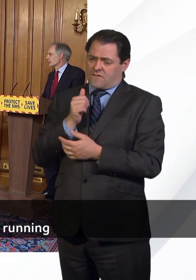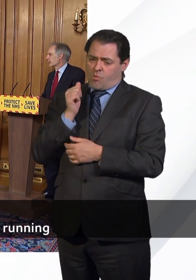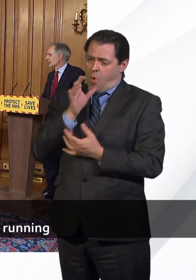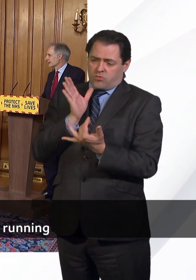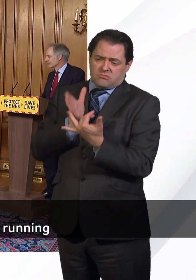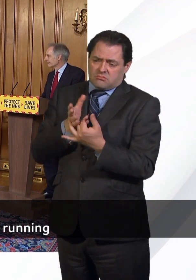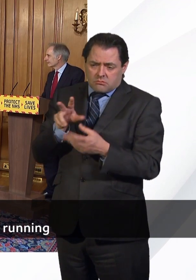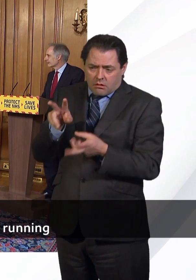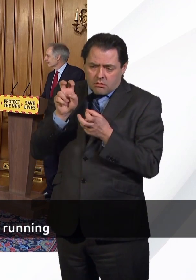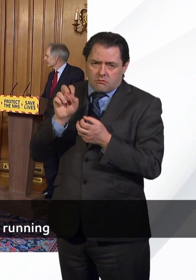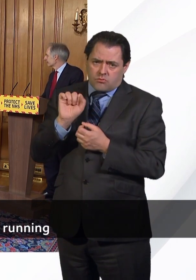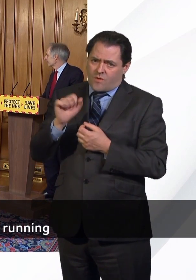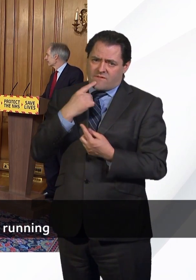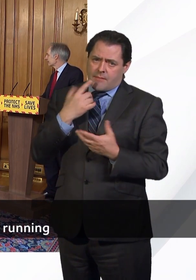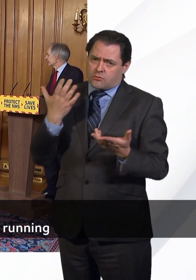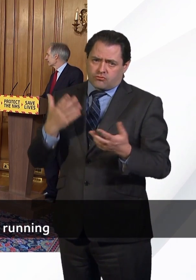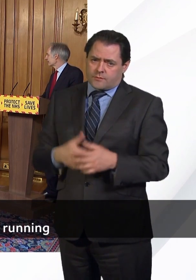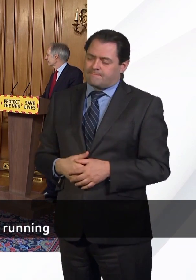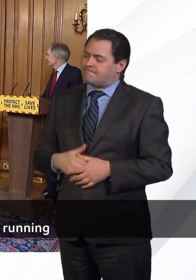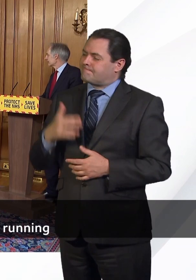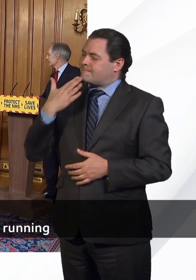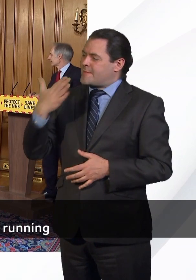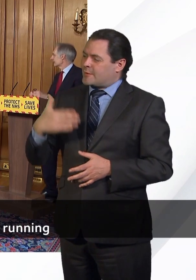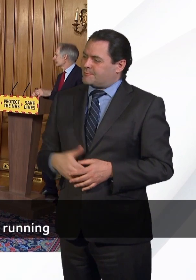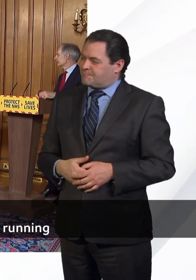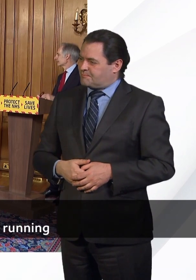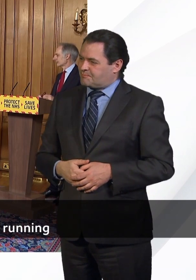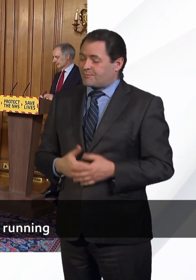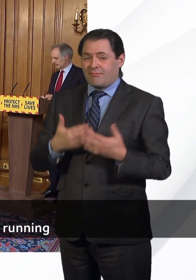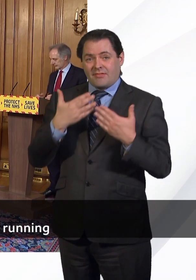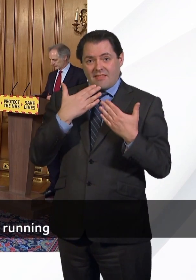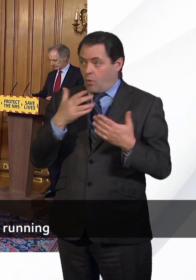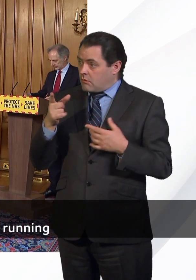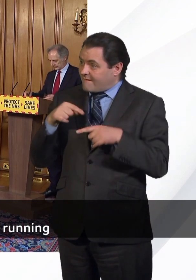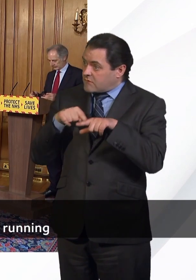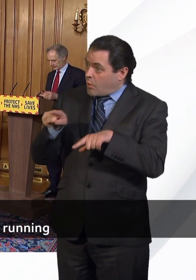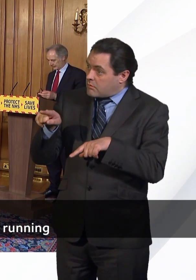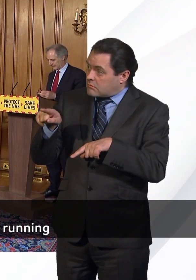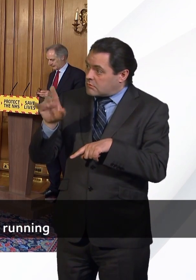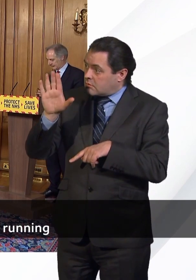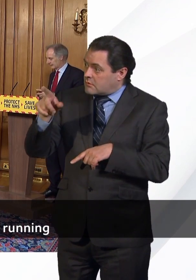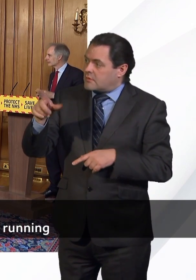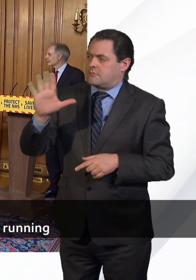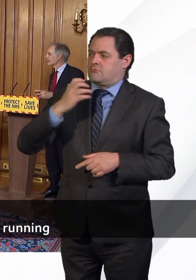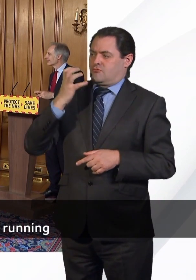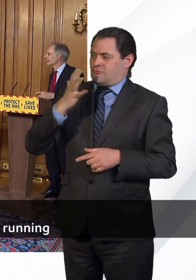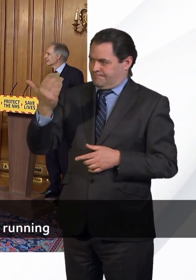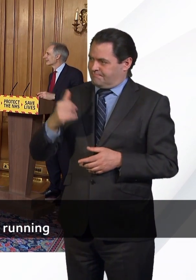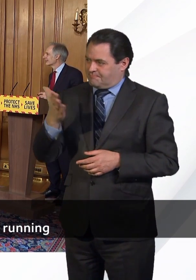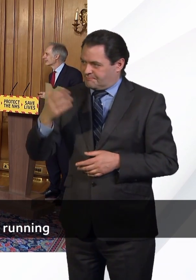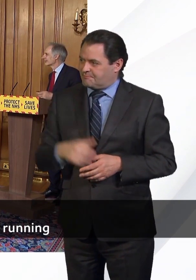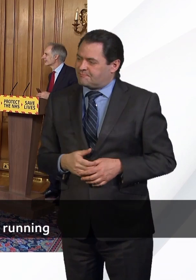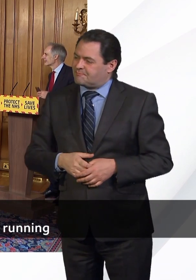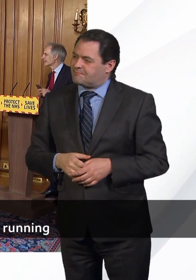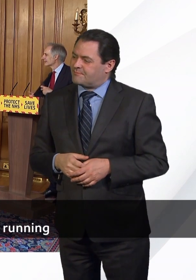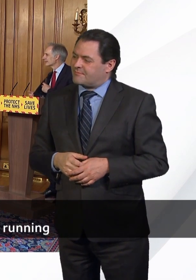taken. Thanks very much indeed. Thank you from the island. Have you got a follow-up? You've got it. Sorry, yes, please. Not at